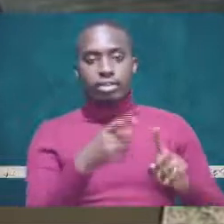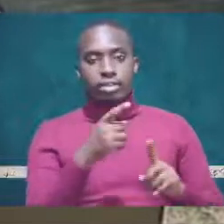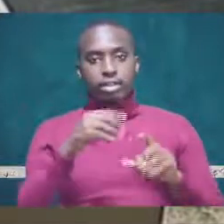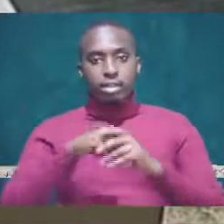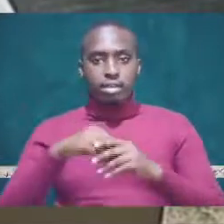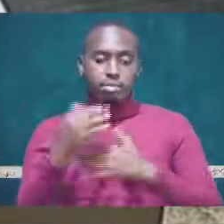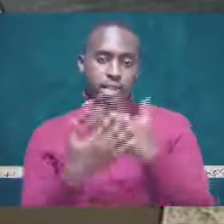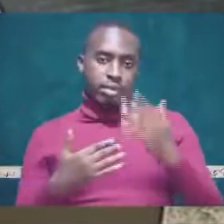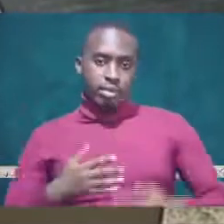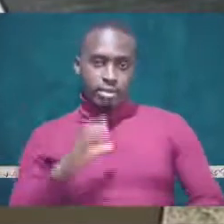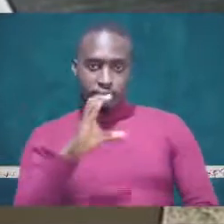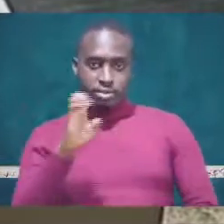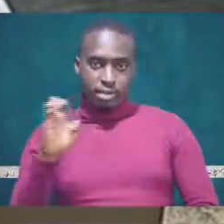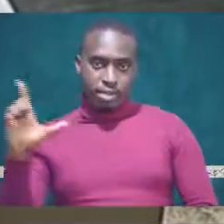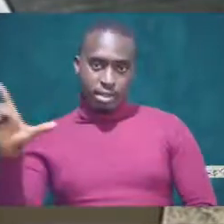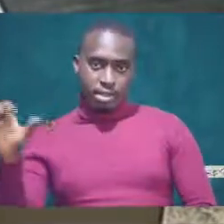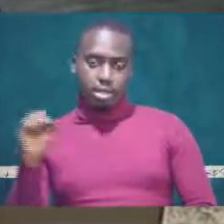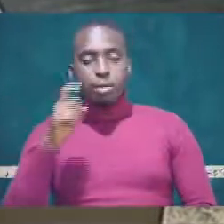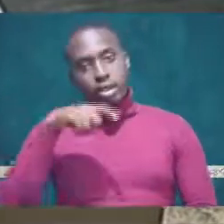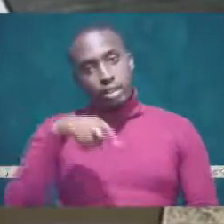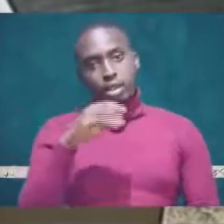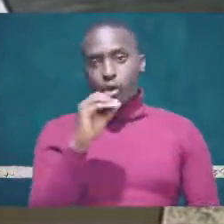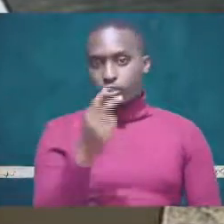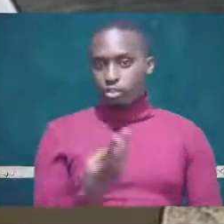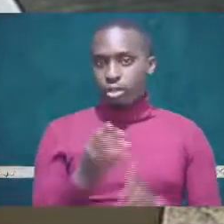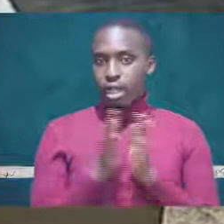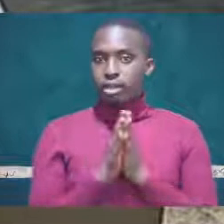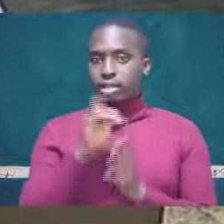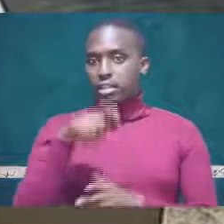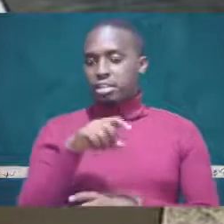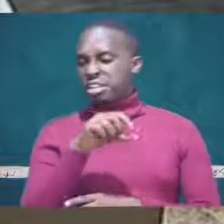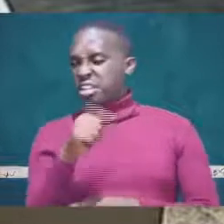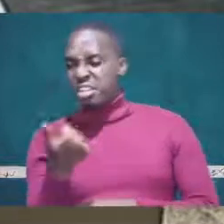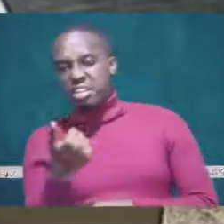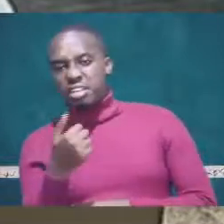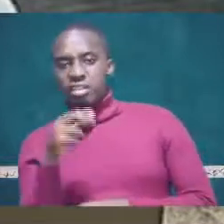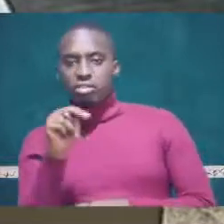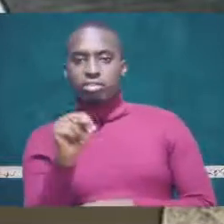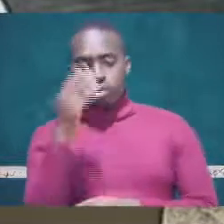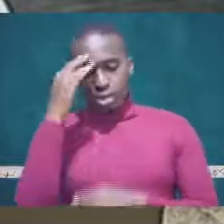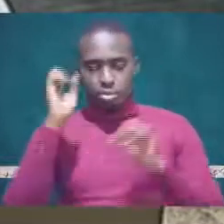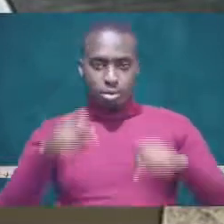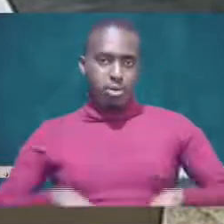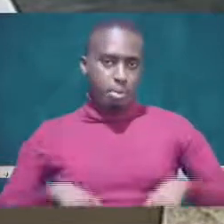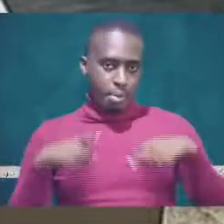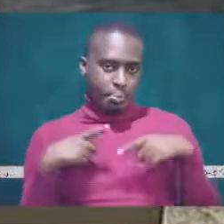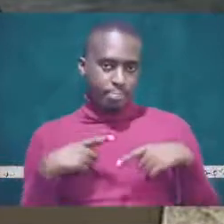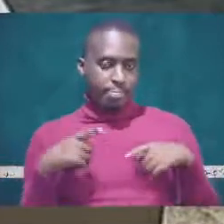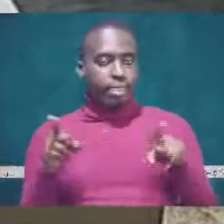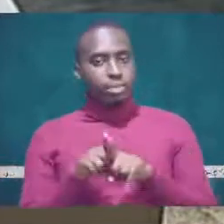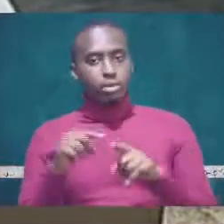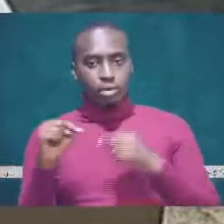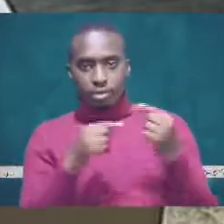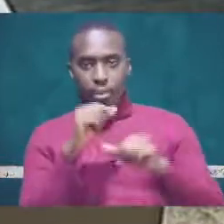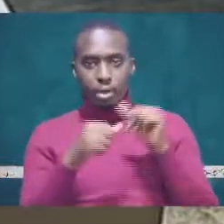all these body cells, they need oxygen and they need nutrients if they are to survive. We also discussed